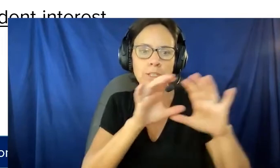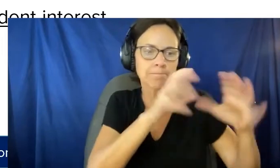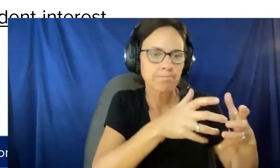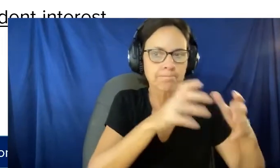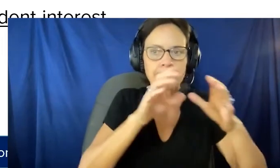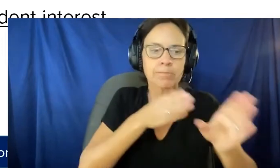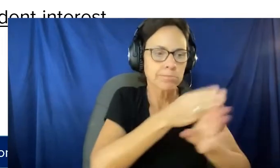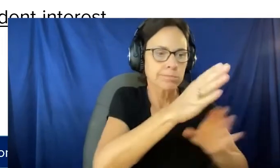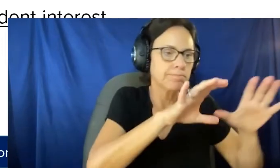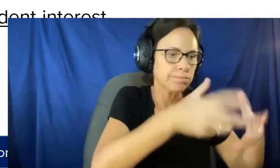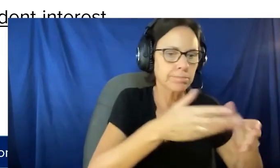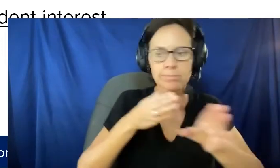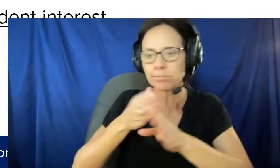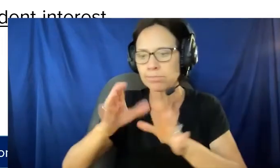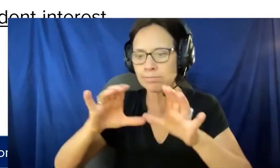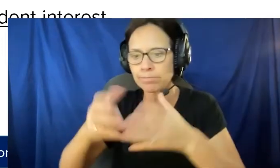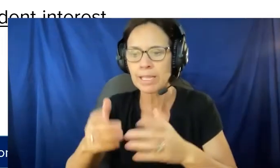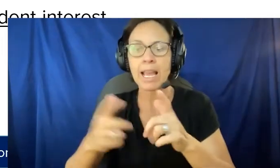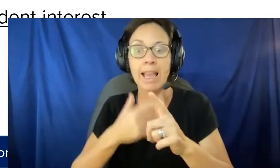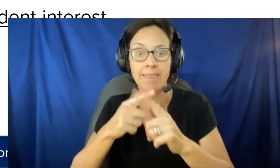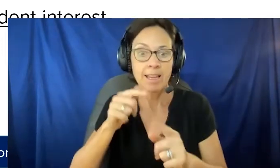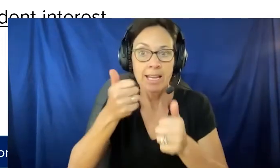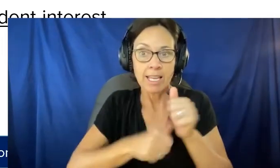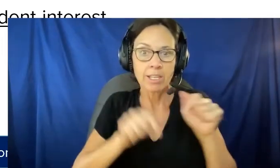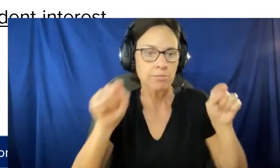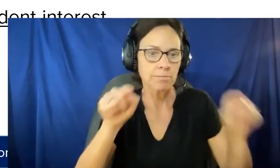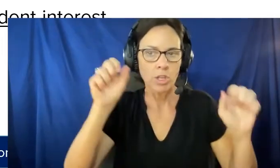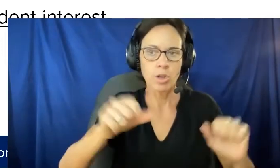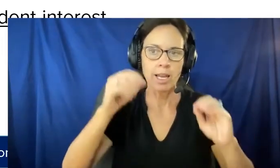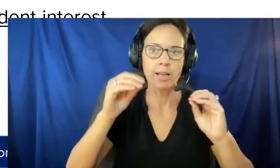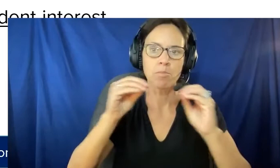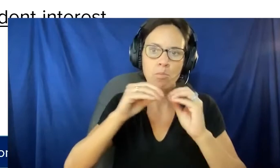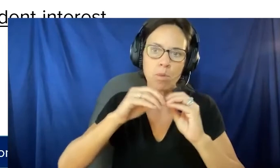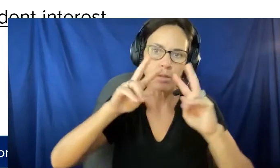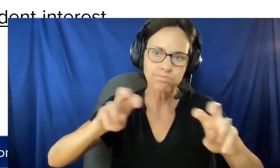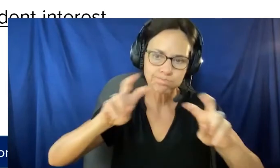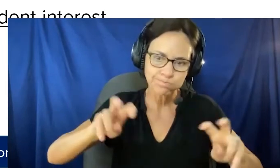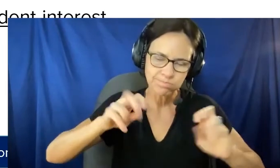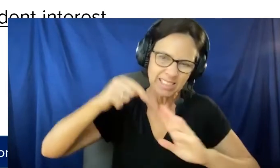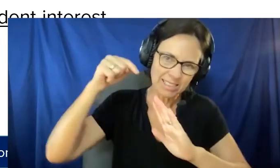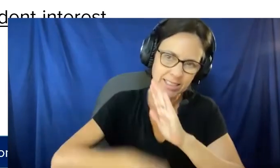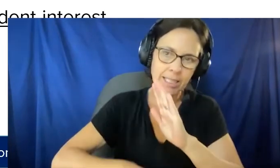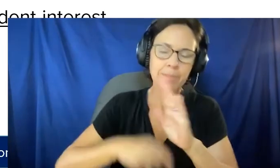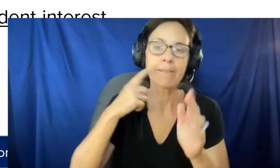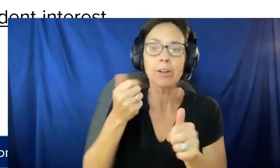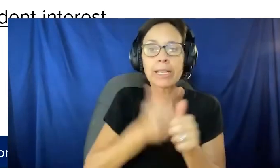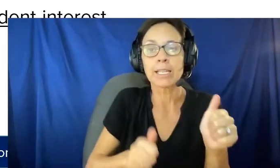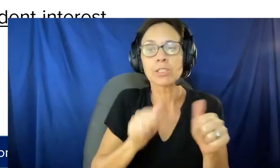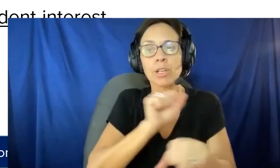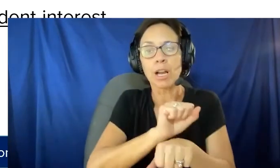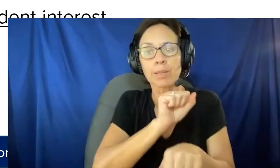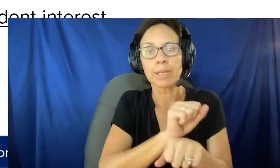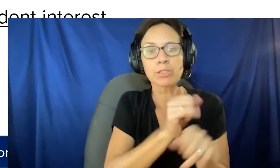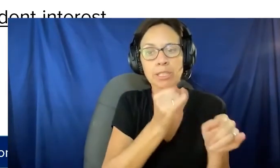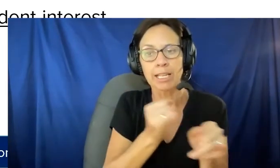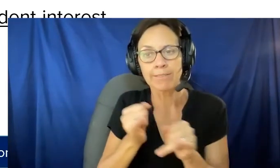that cluster to identify different occupations, individual occupations that involve